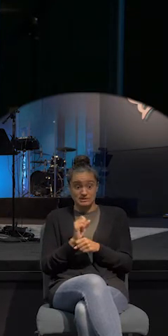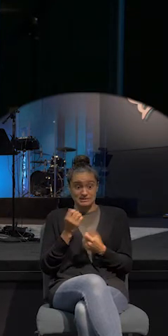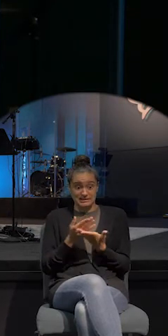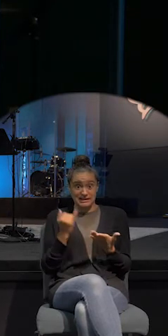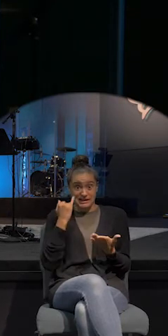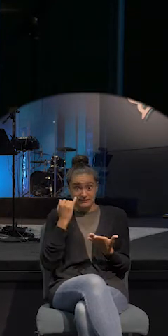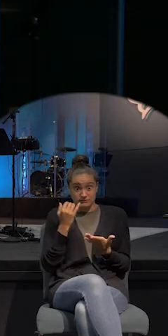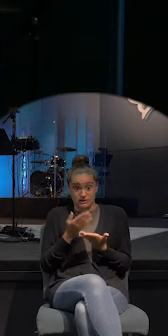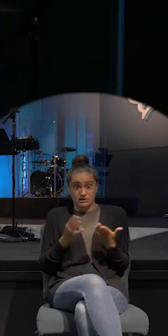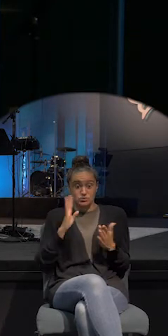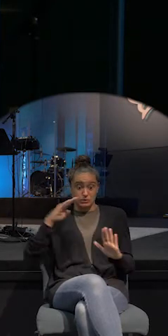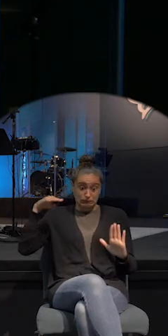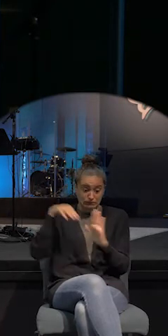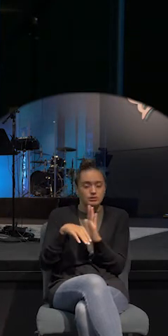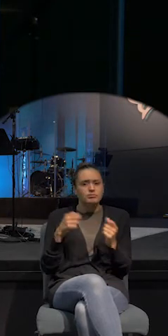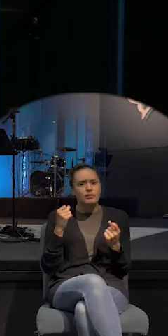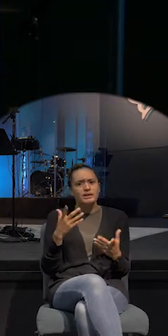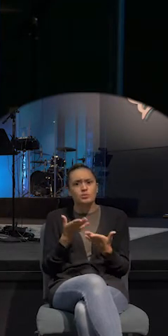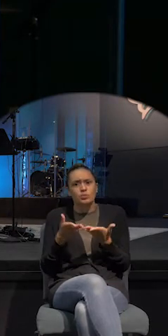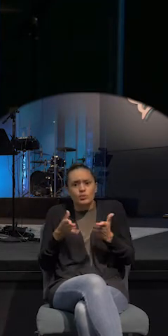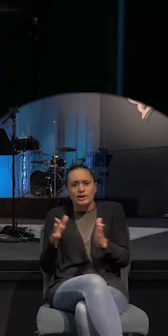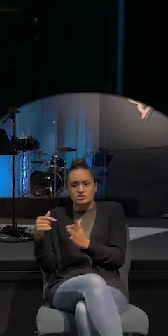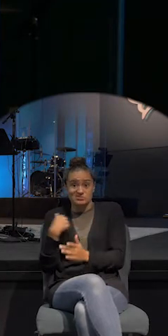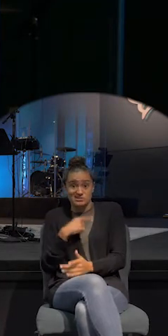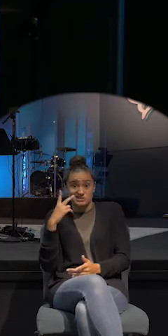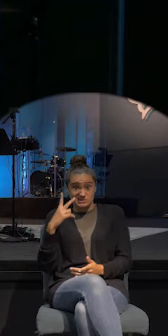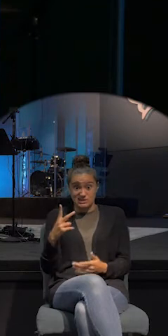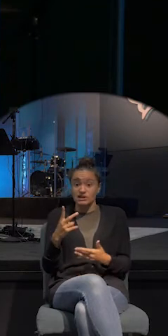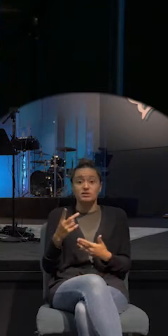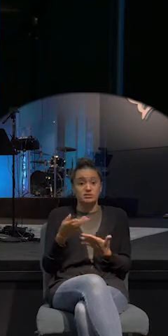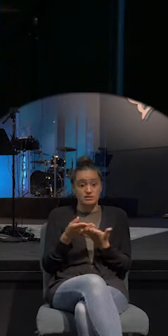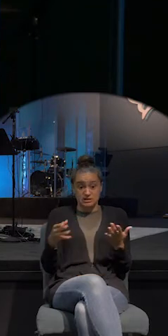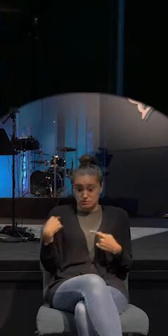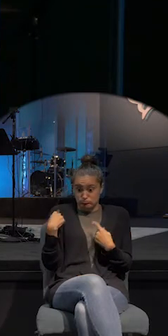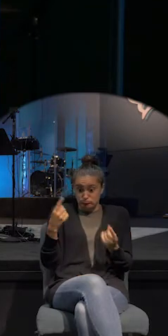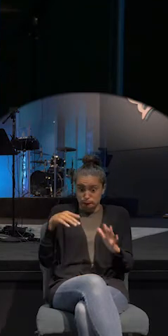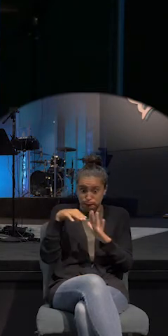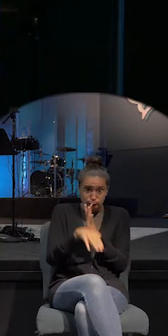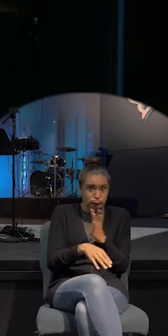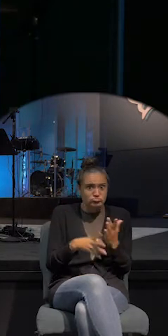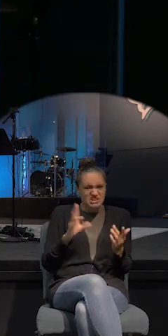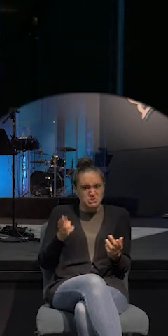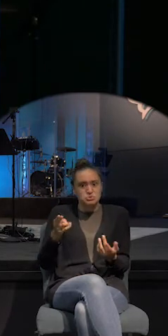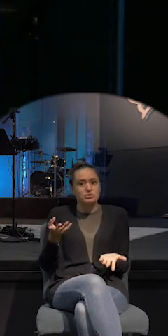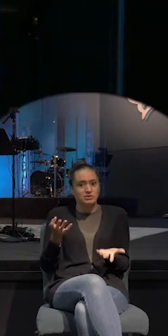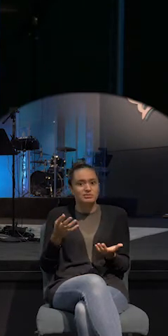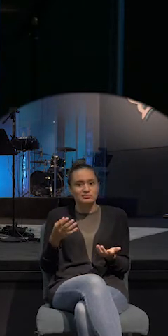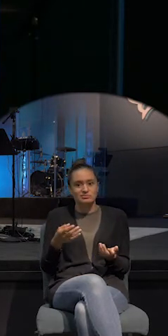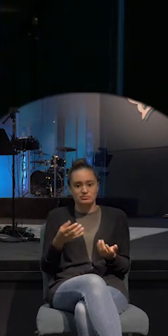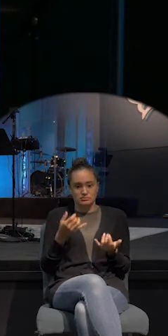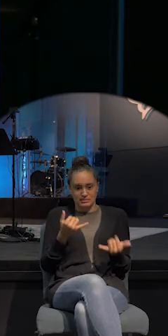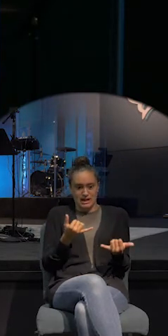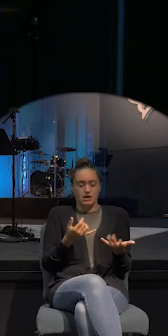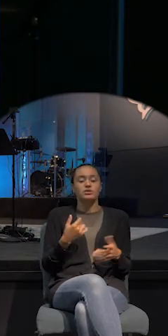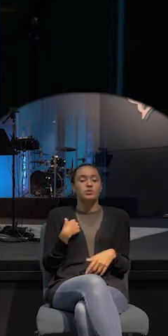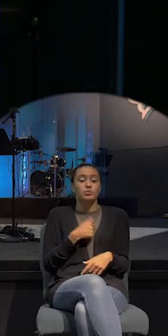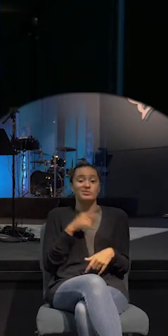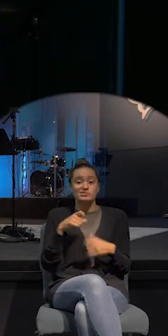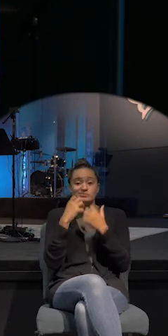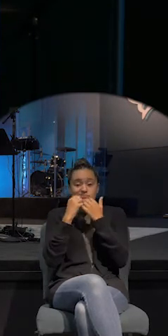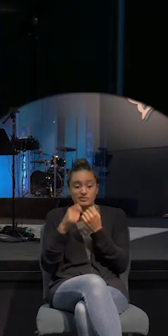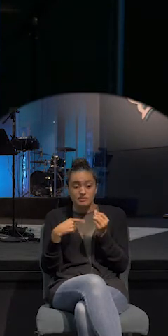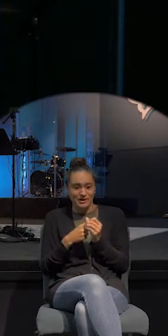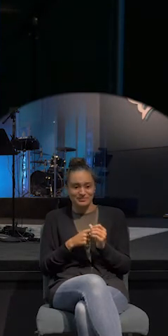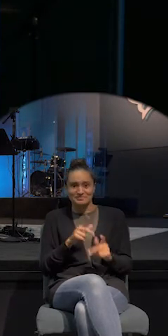down, and in many ways we see that they do and continue to do so and historically have, then what we ought to be caring about is